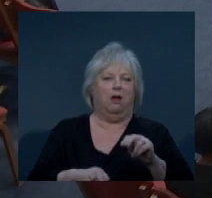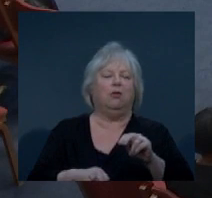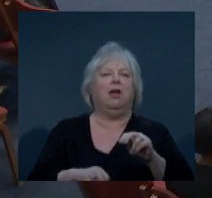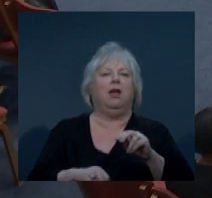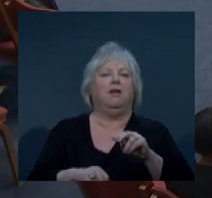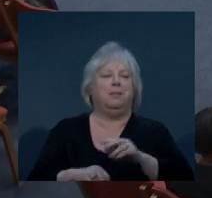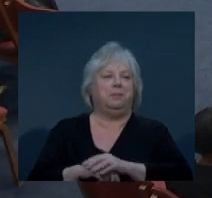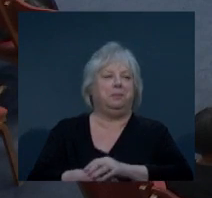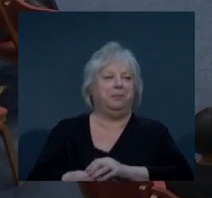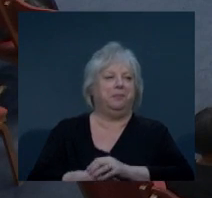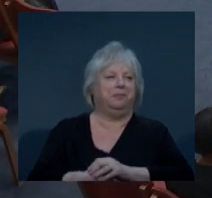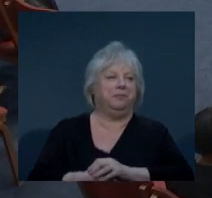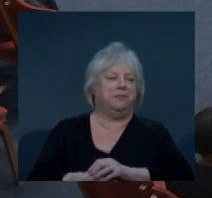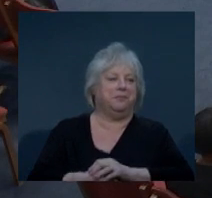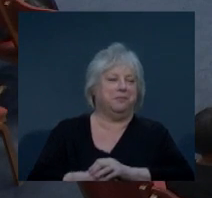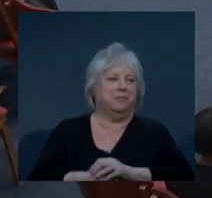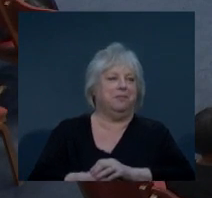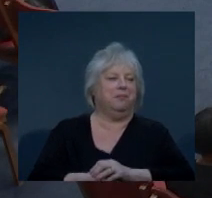Arkansas, and for the purposes.